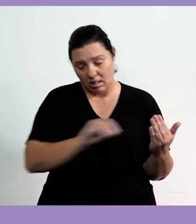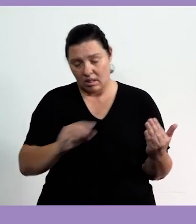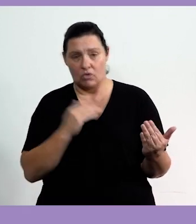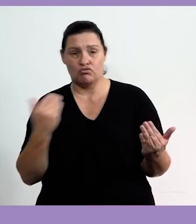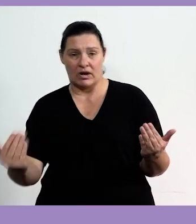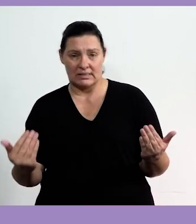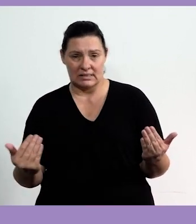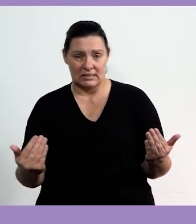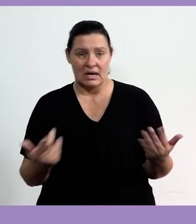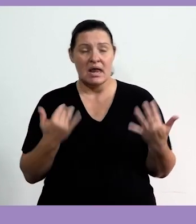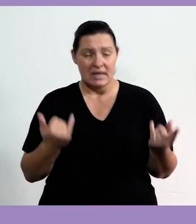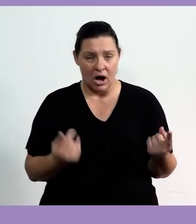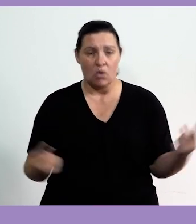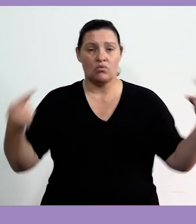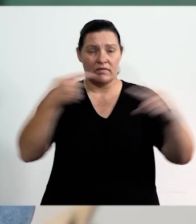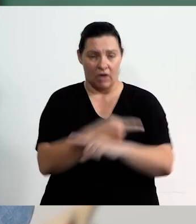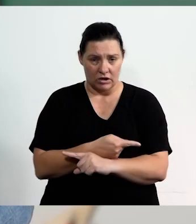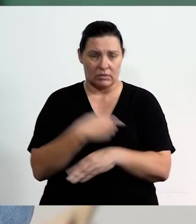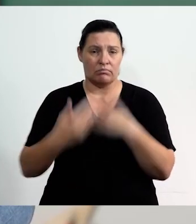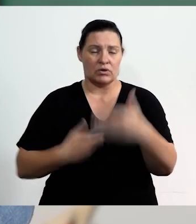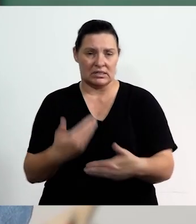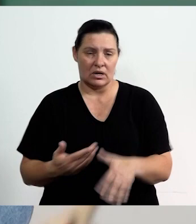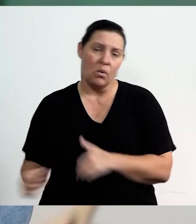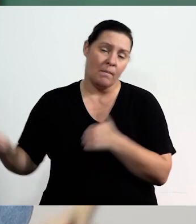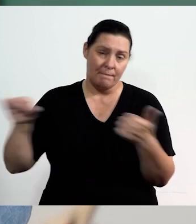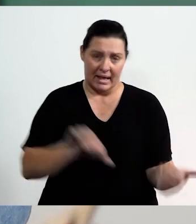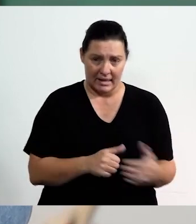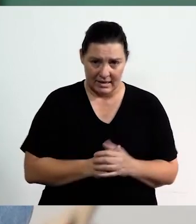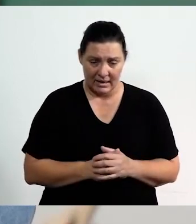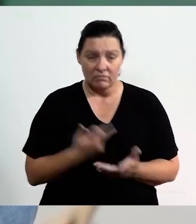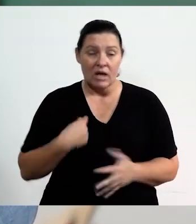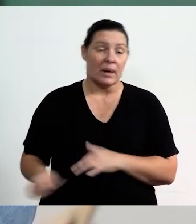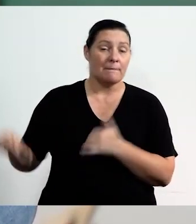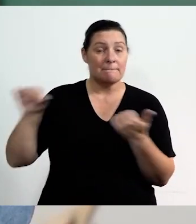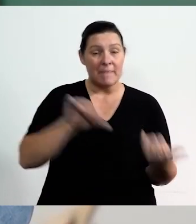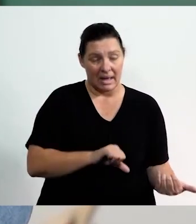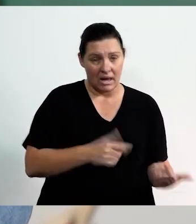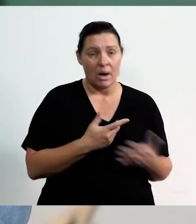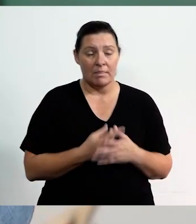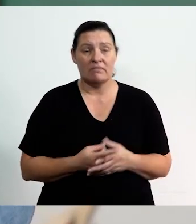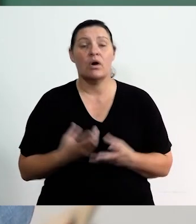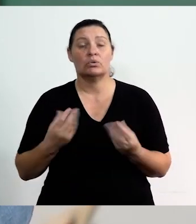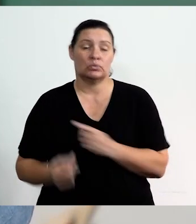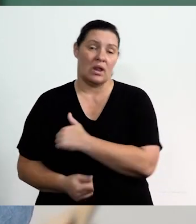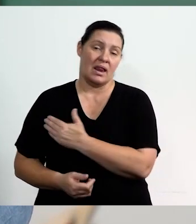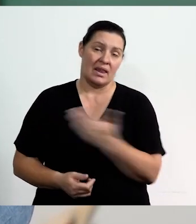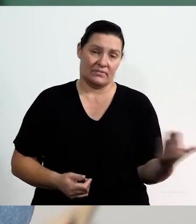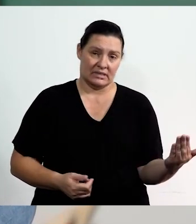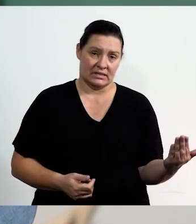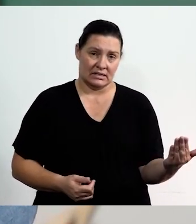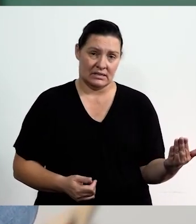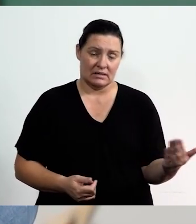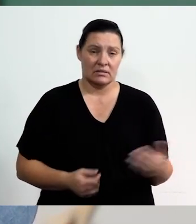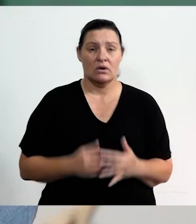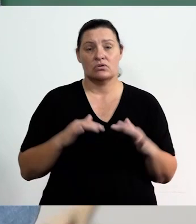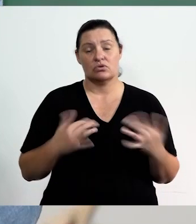moved all the way to the right. So now we need to reverse this process and go back. And for us to go back, we are moving to